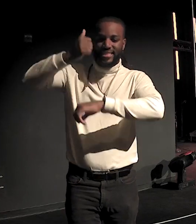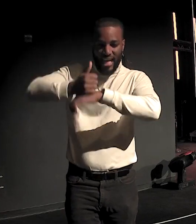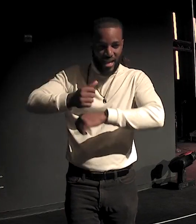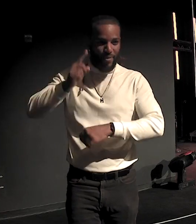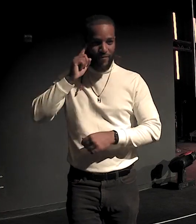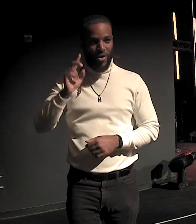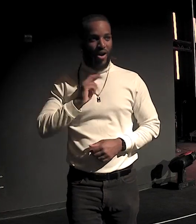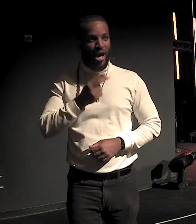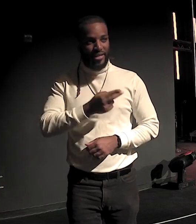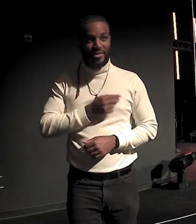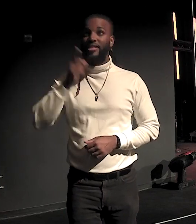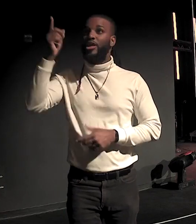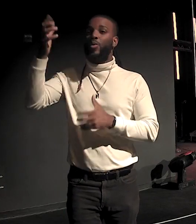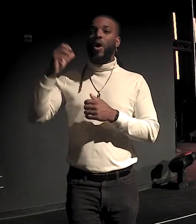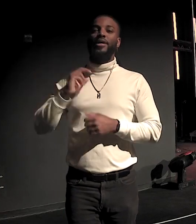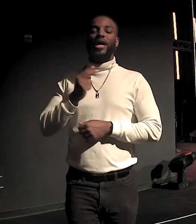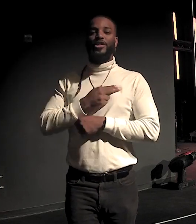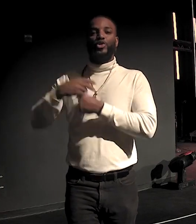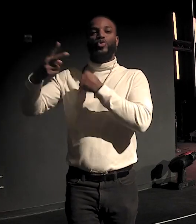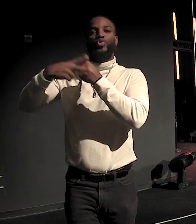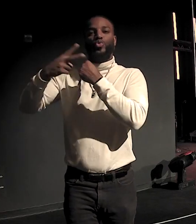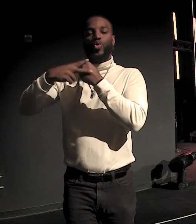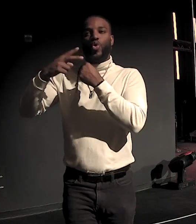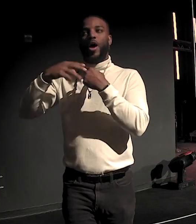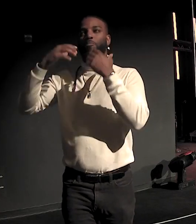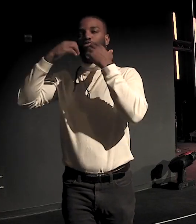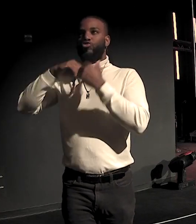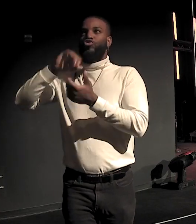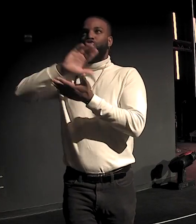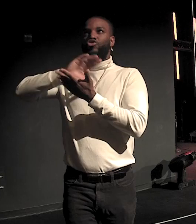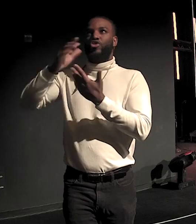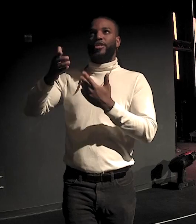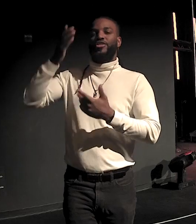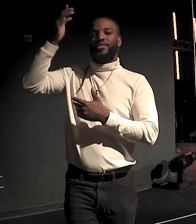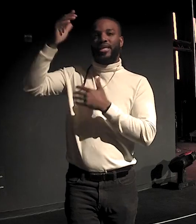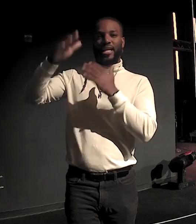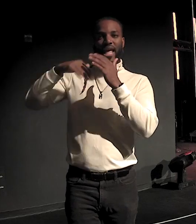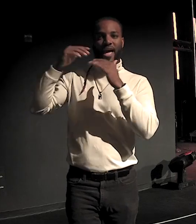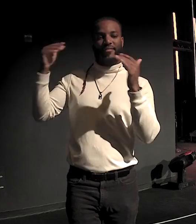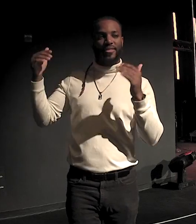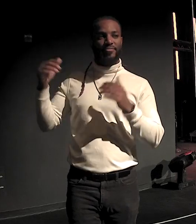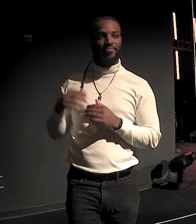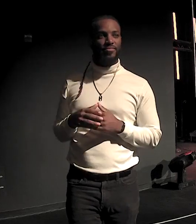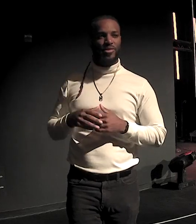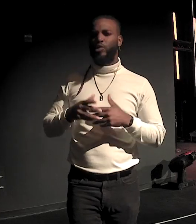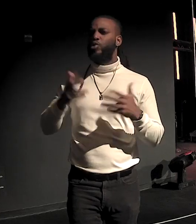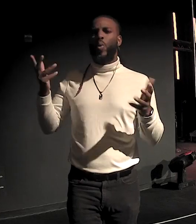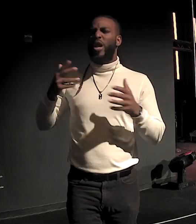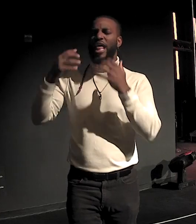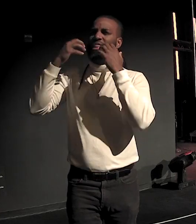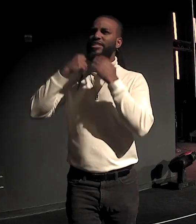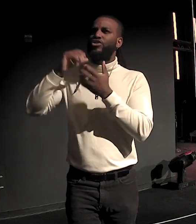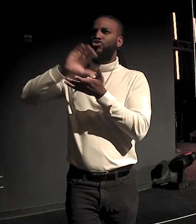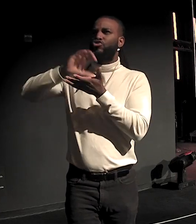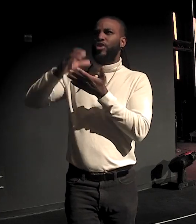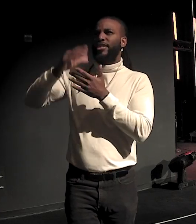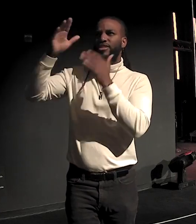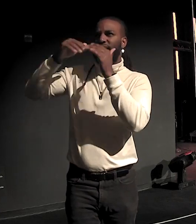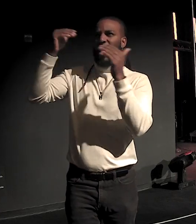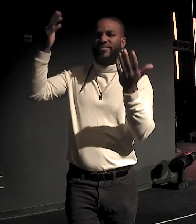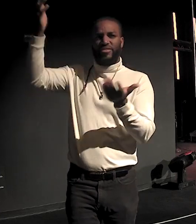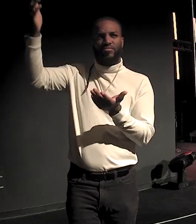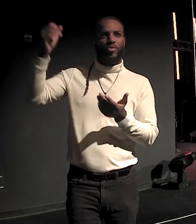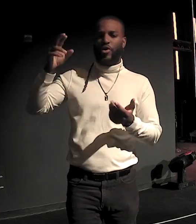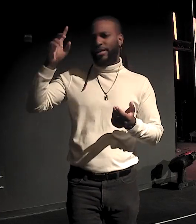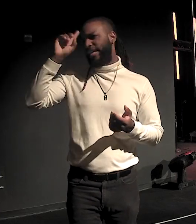us, and he wants us to store up treasures in heaven. So what are these treasures in heaven, or